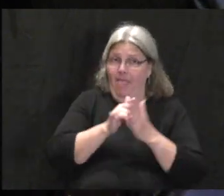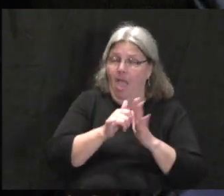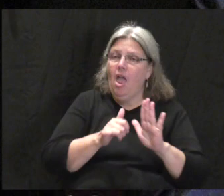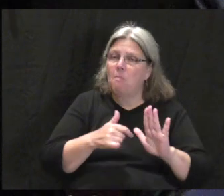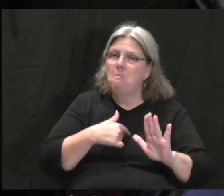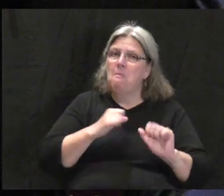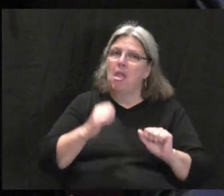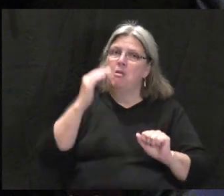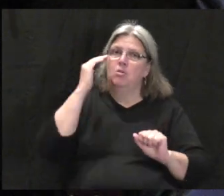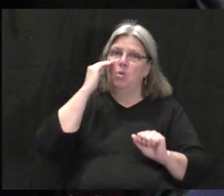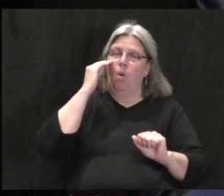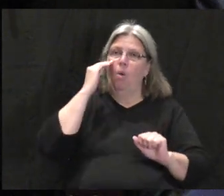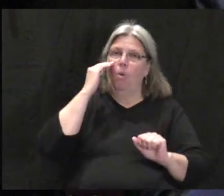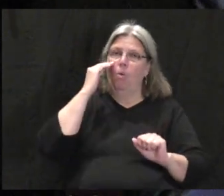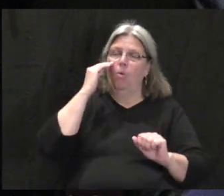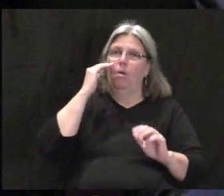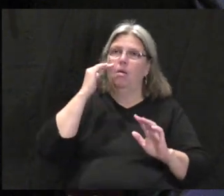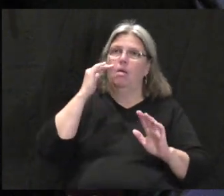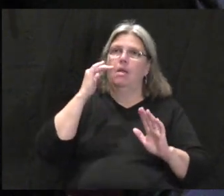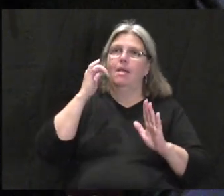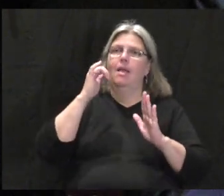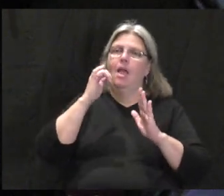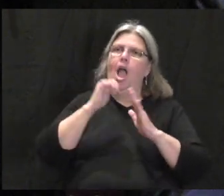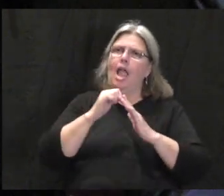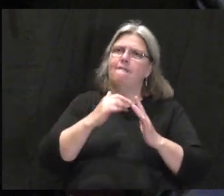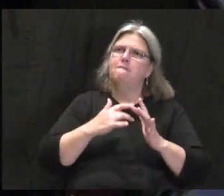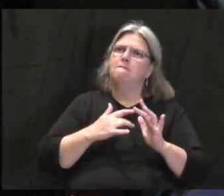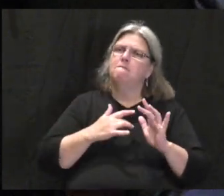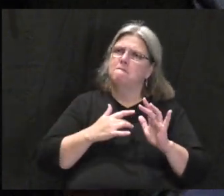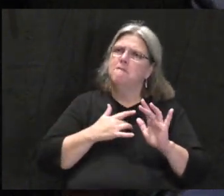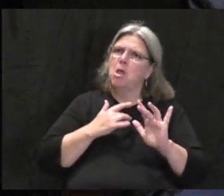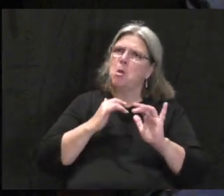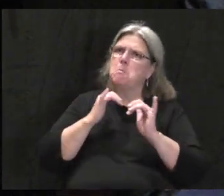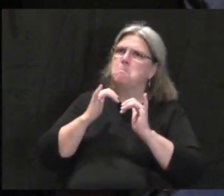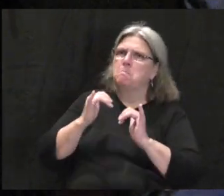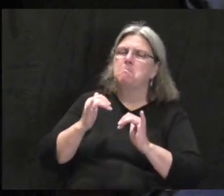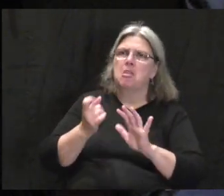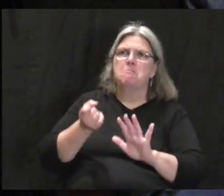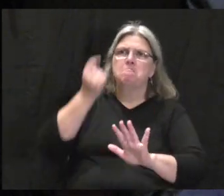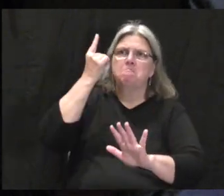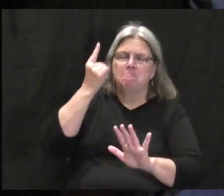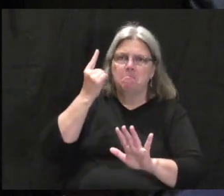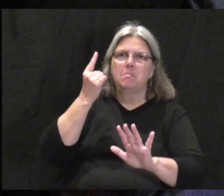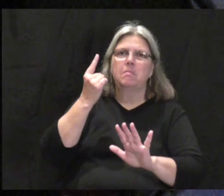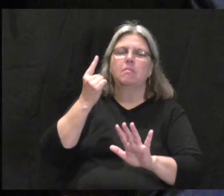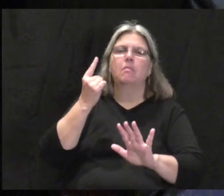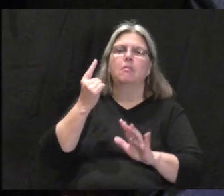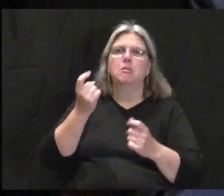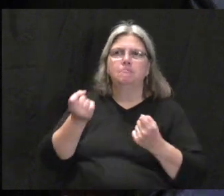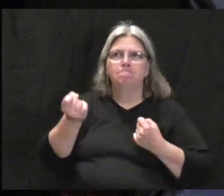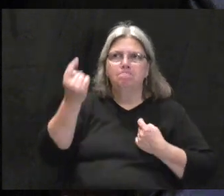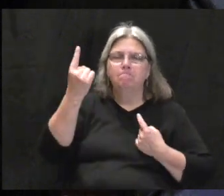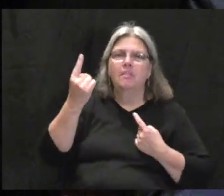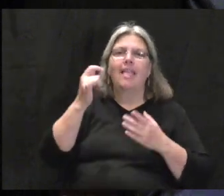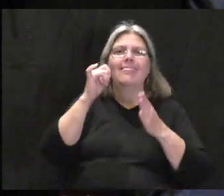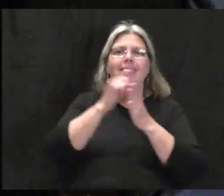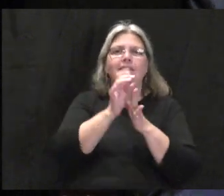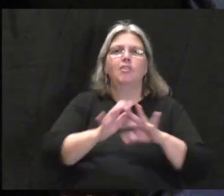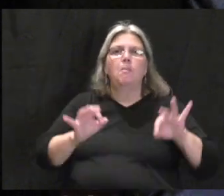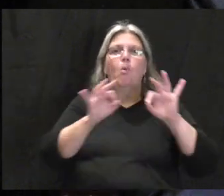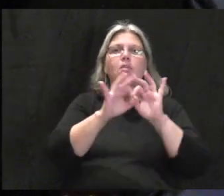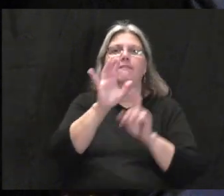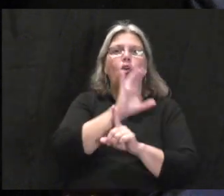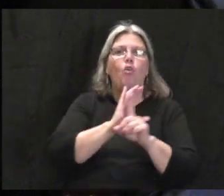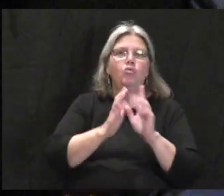competency. I am a white man, and I'm always going to be a white man. But that doesn't mean that I can't understand